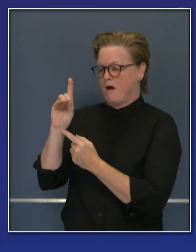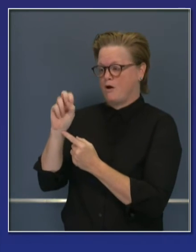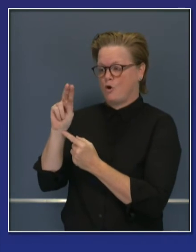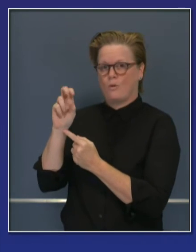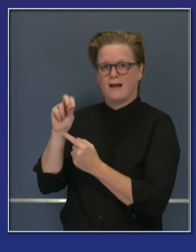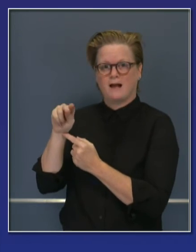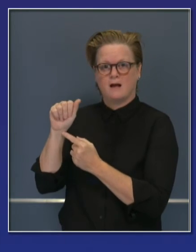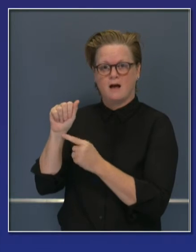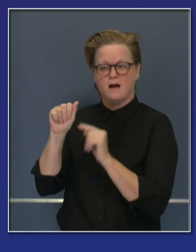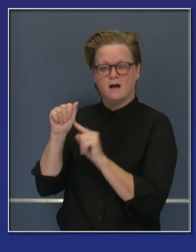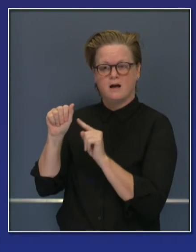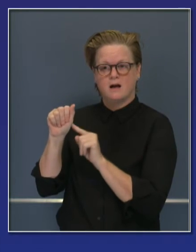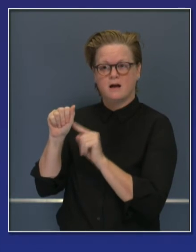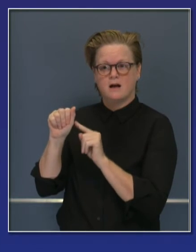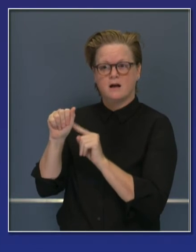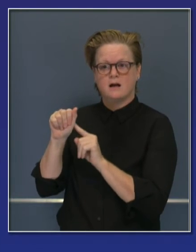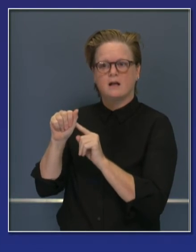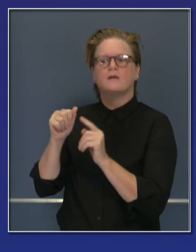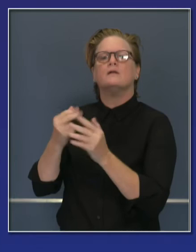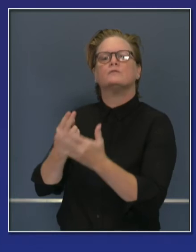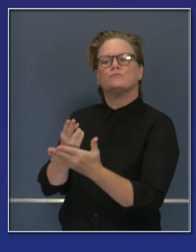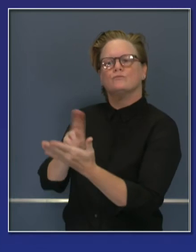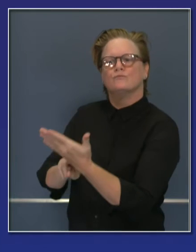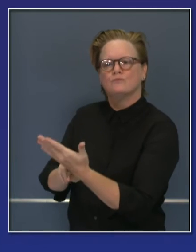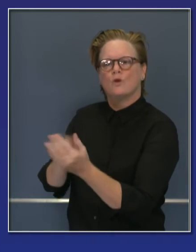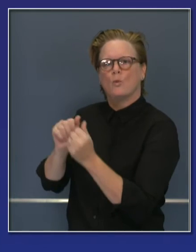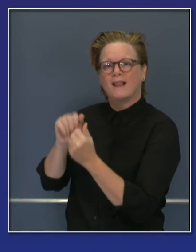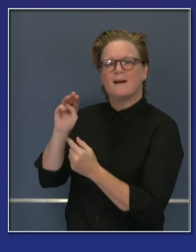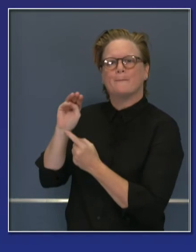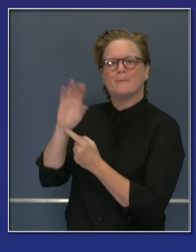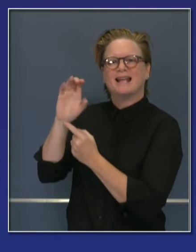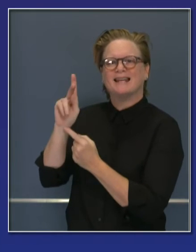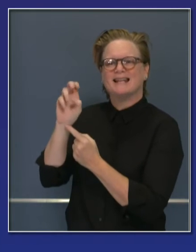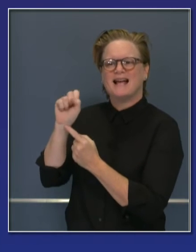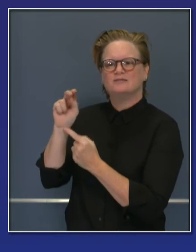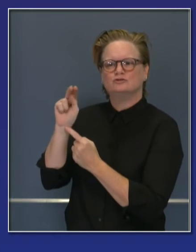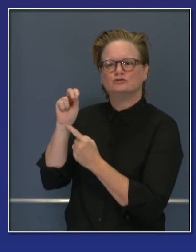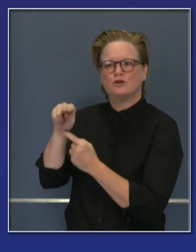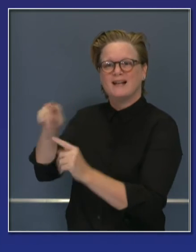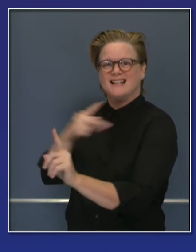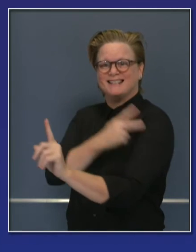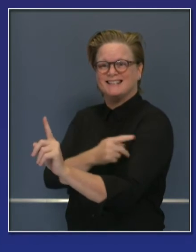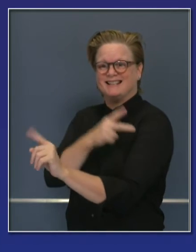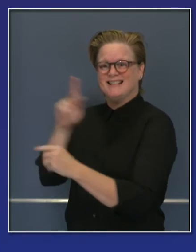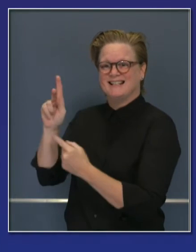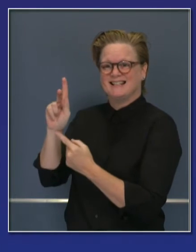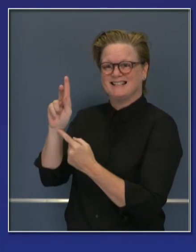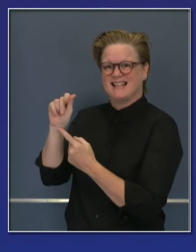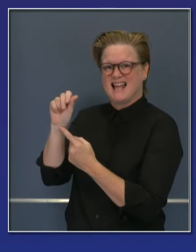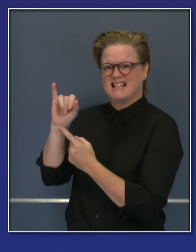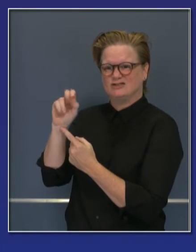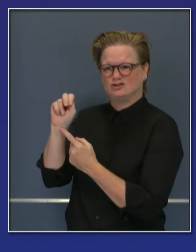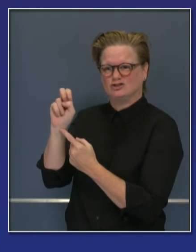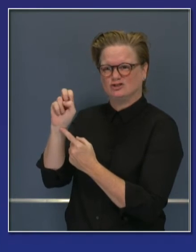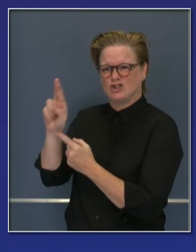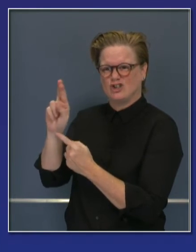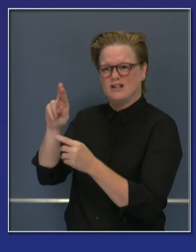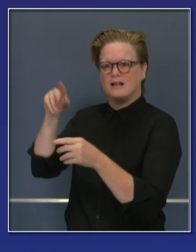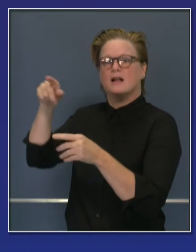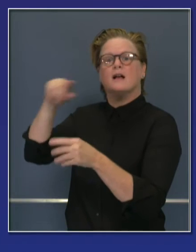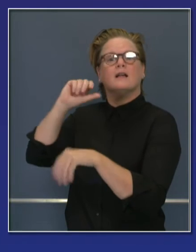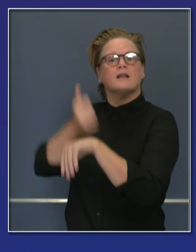known to Californians, used to be a California-based headquartered company, used to be a San Francisco-based headquartered company. They're